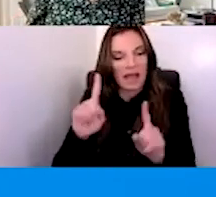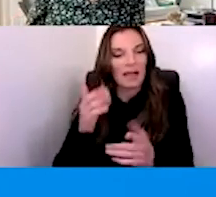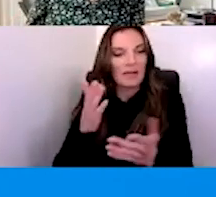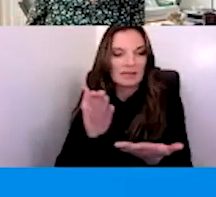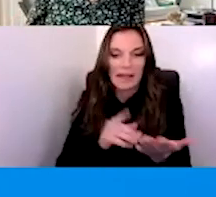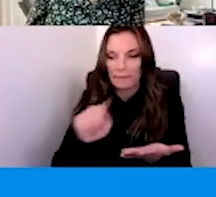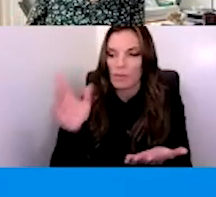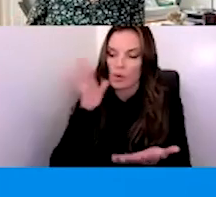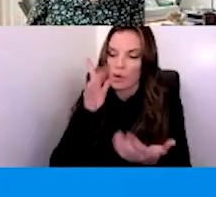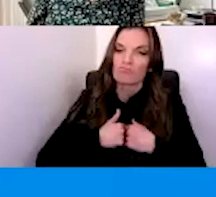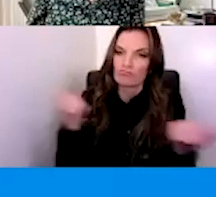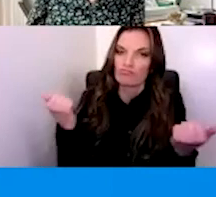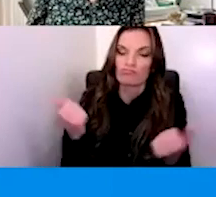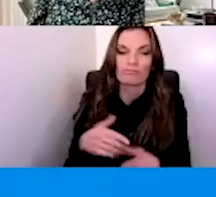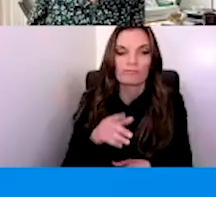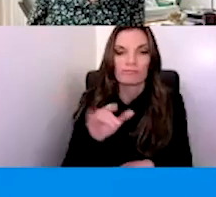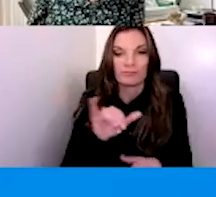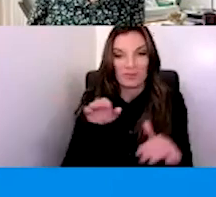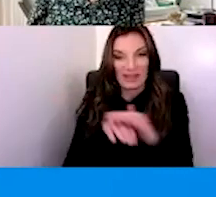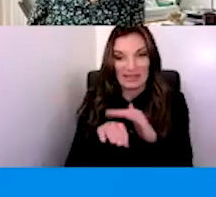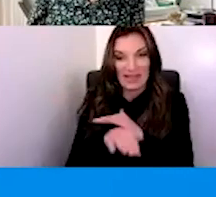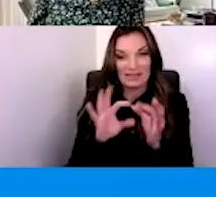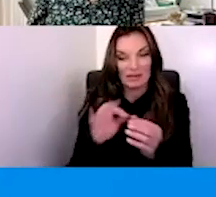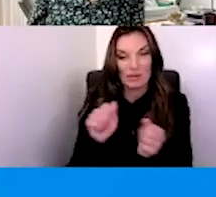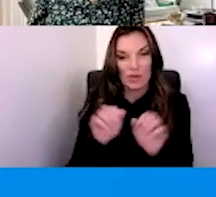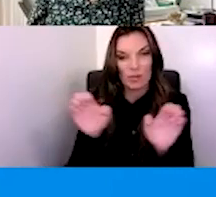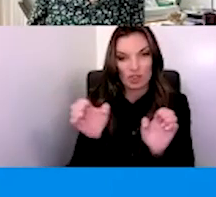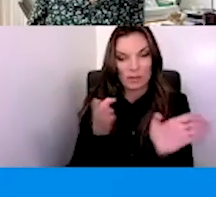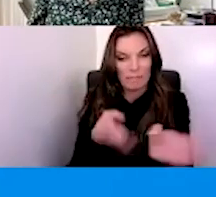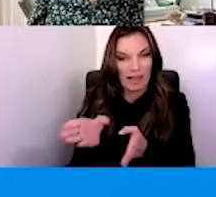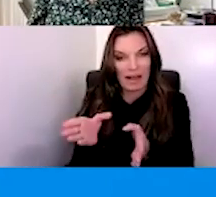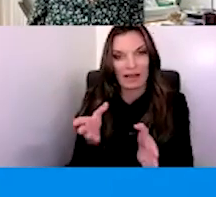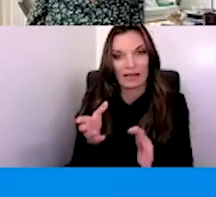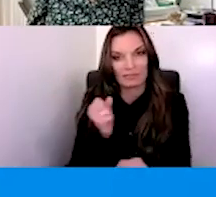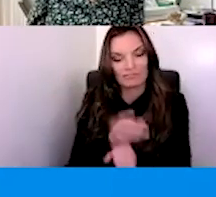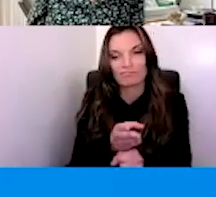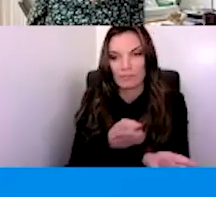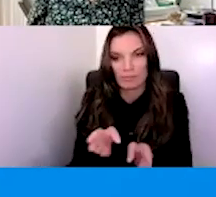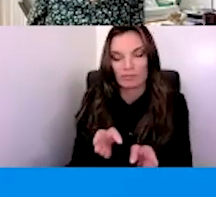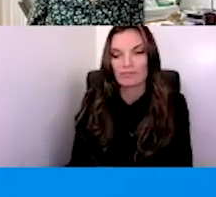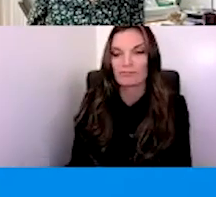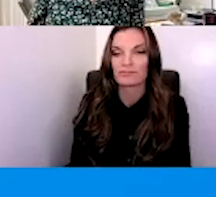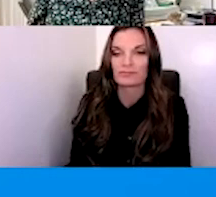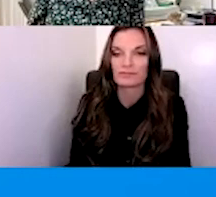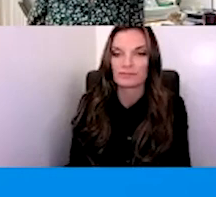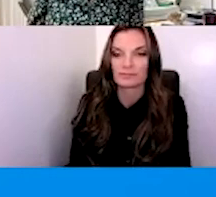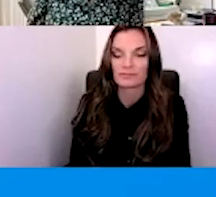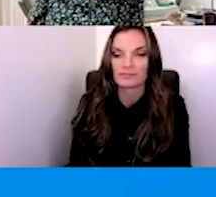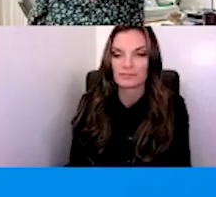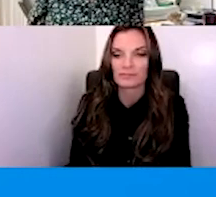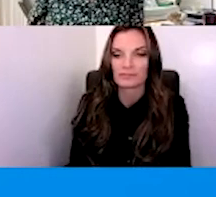And really the access to emergency planning and preparedness is what's important, not so much